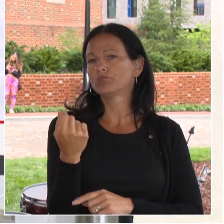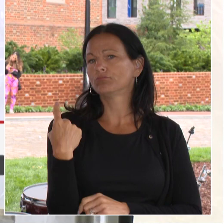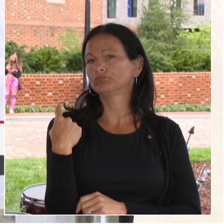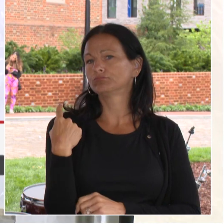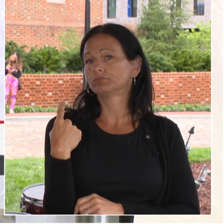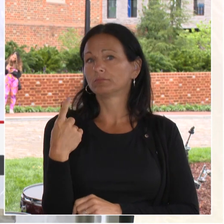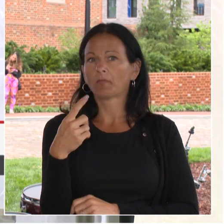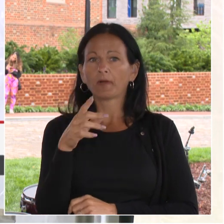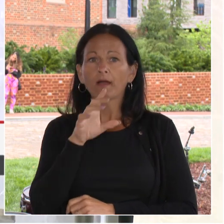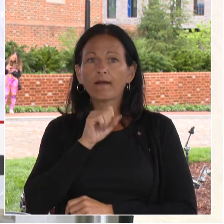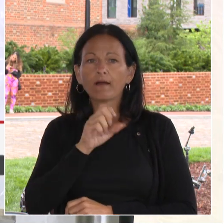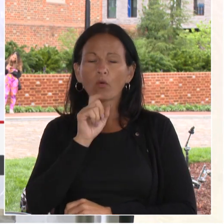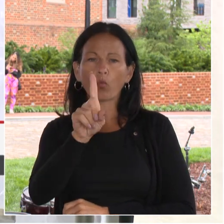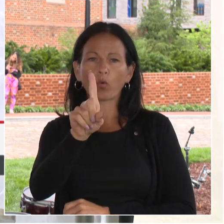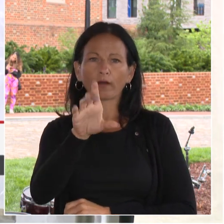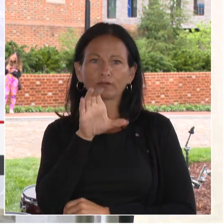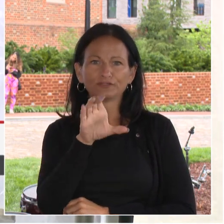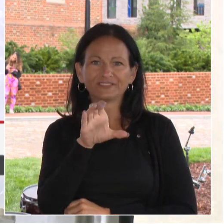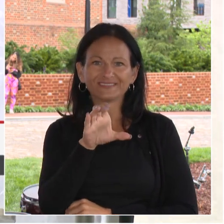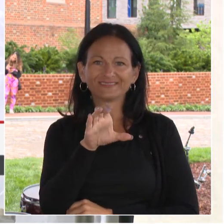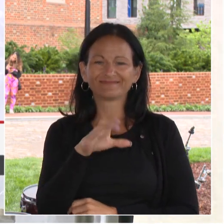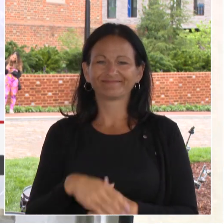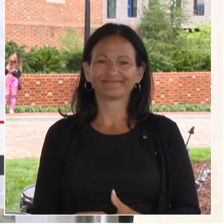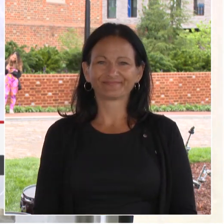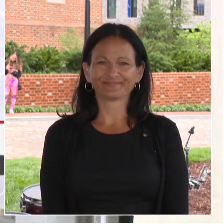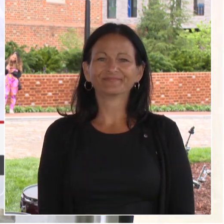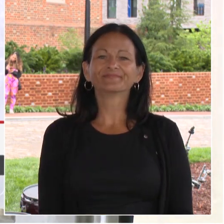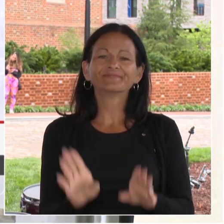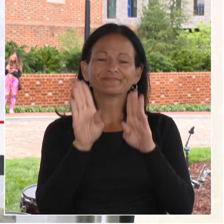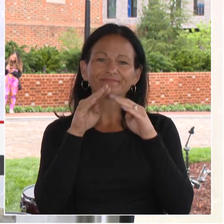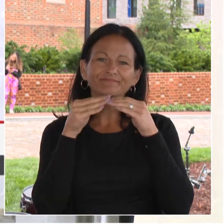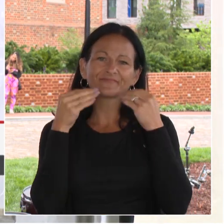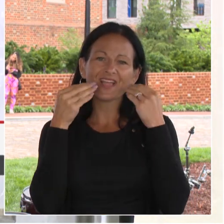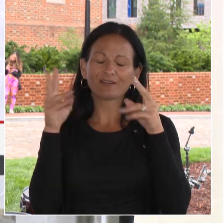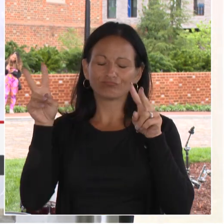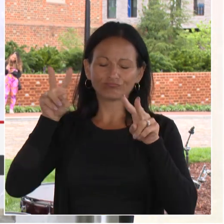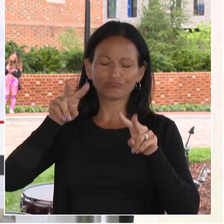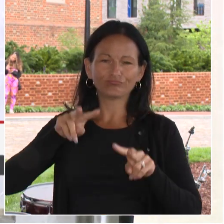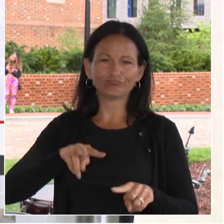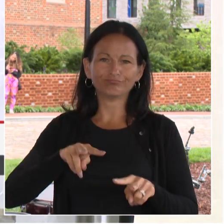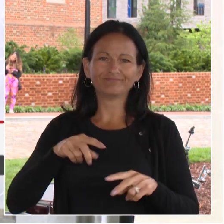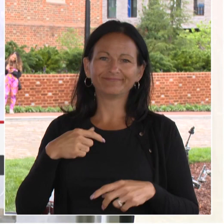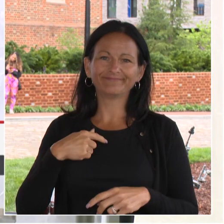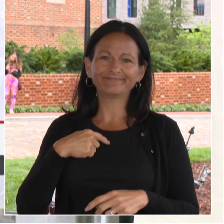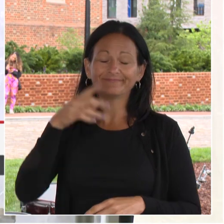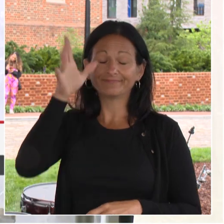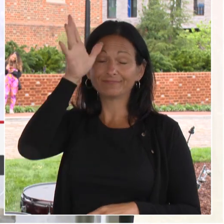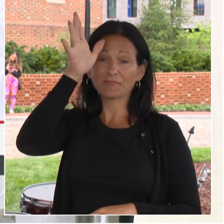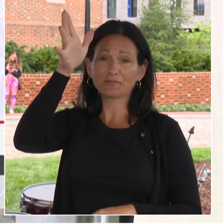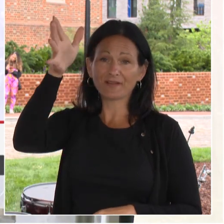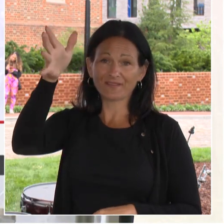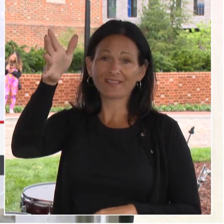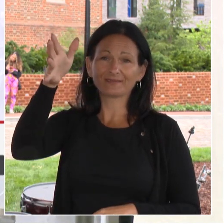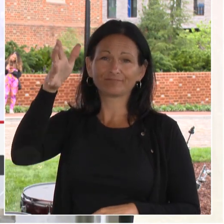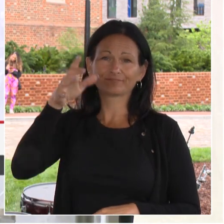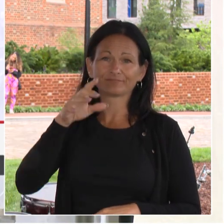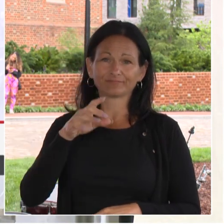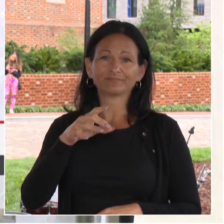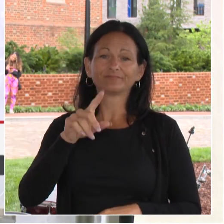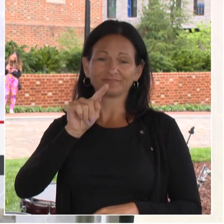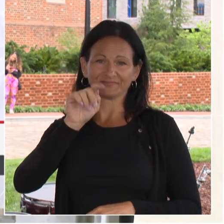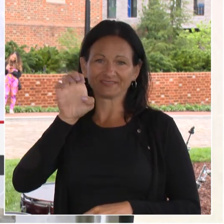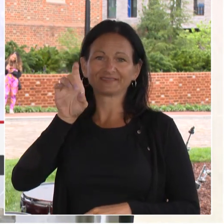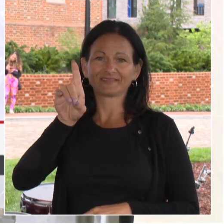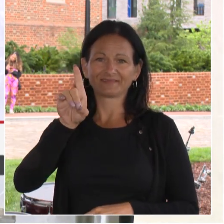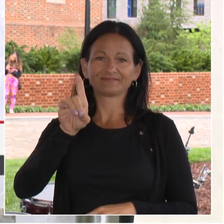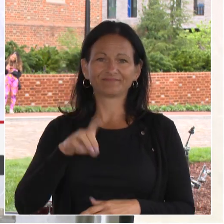is smiling and cheering you on, as is my grandfather, Ted Powell, having sold meat to Walter and Jack